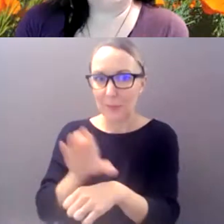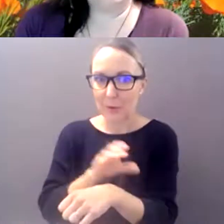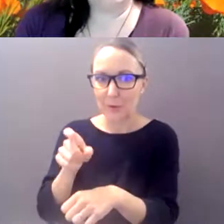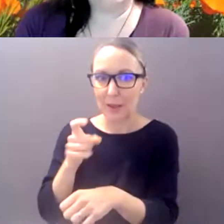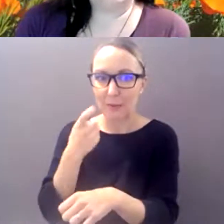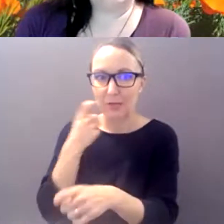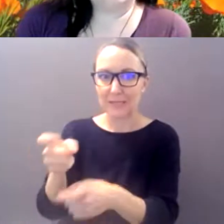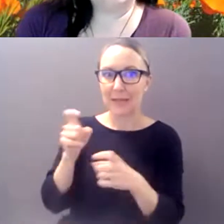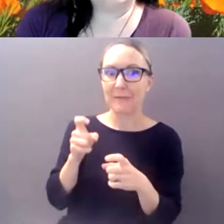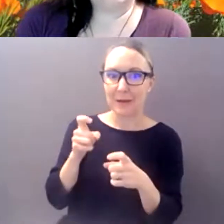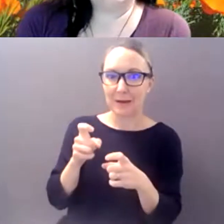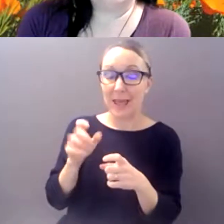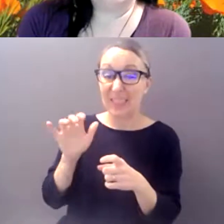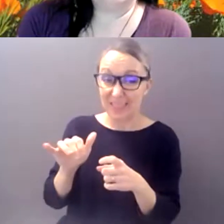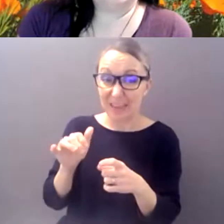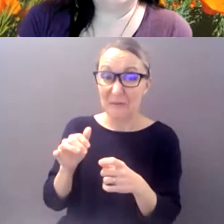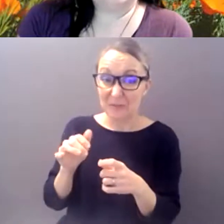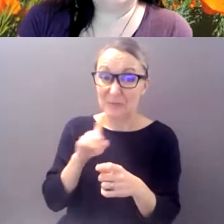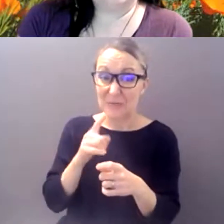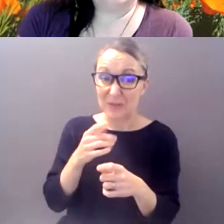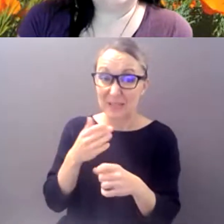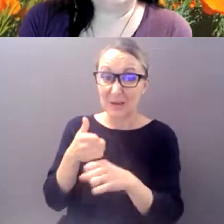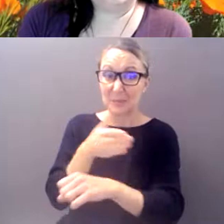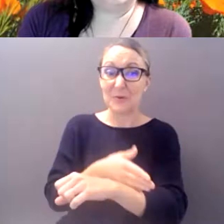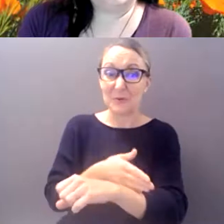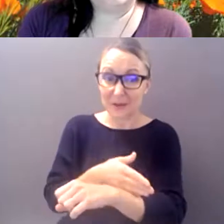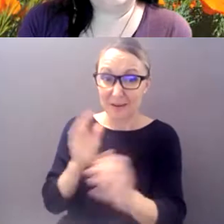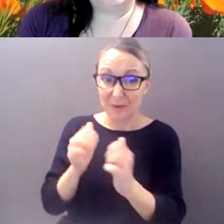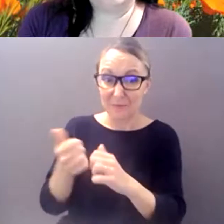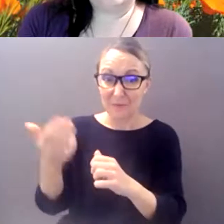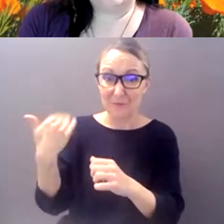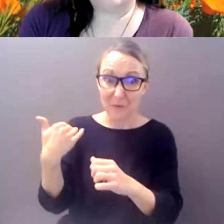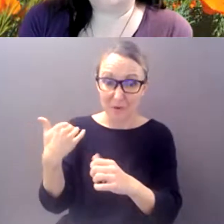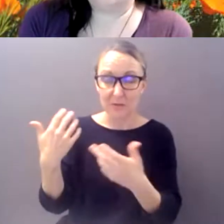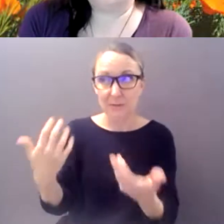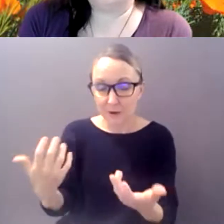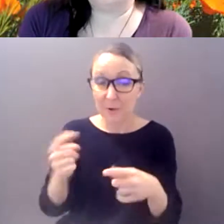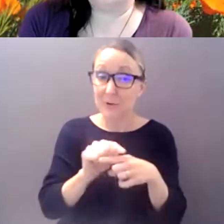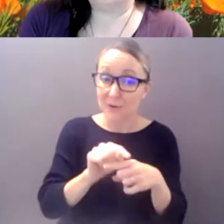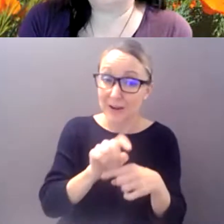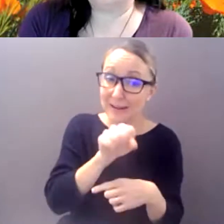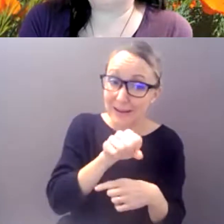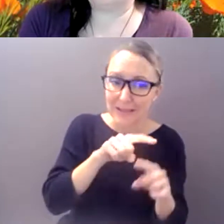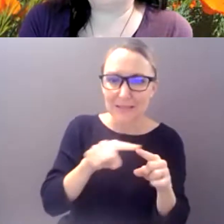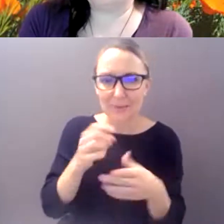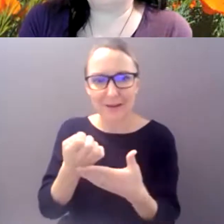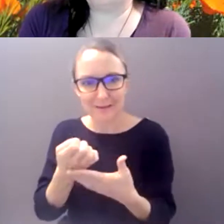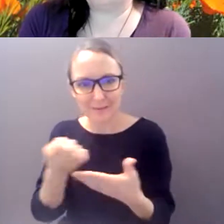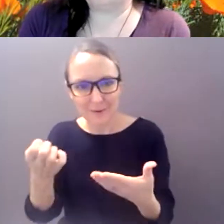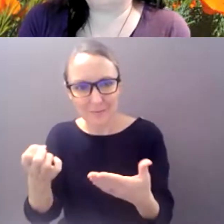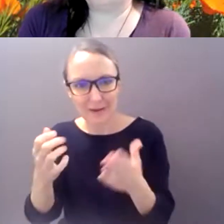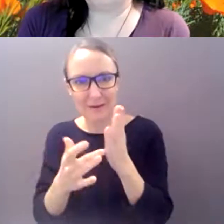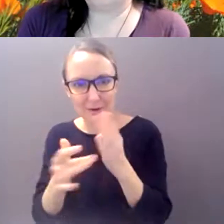And so it's both the training, but investing in the technology, and again, having people join